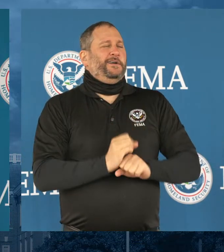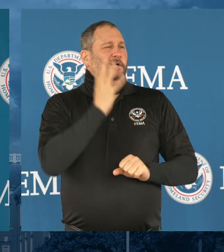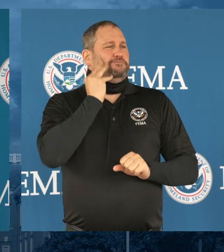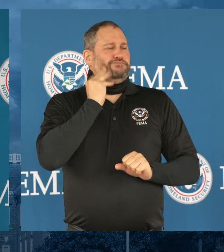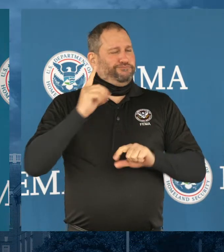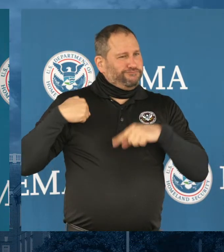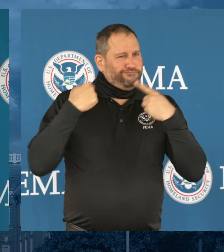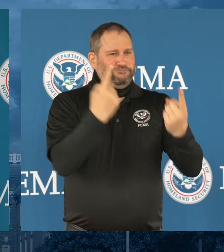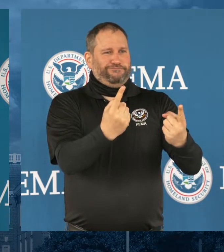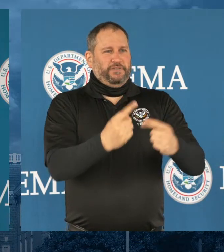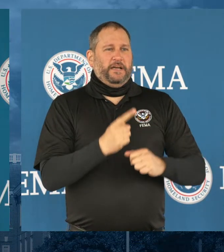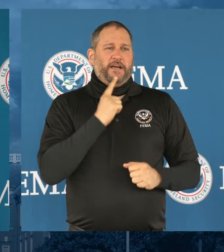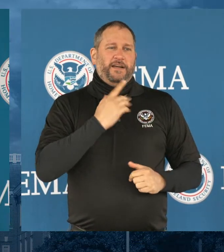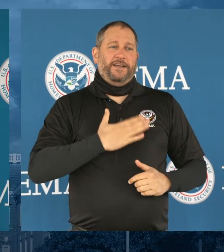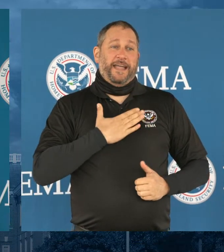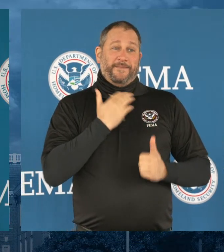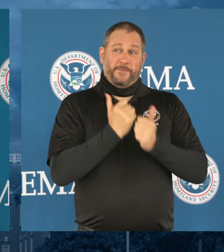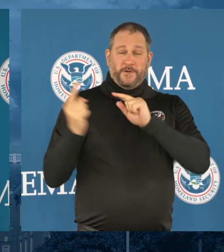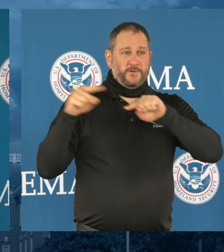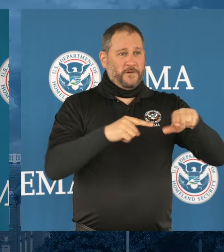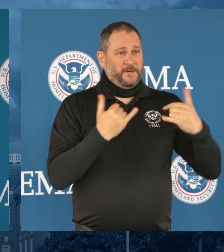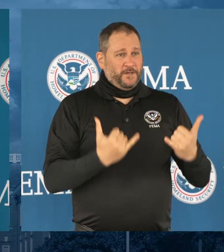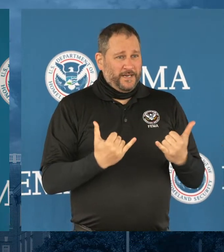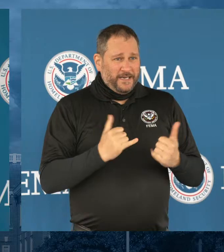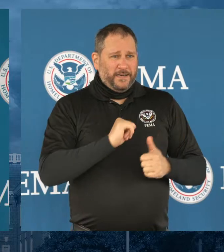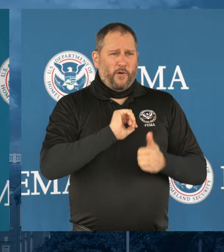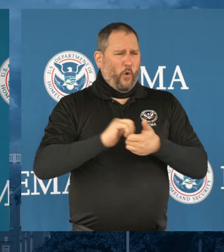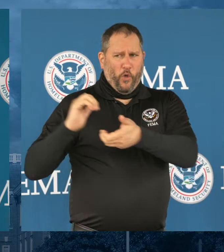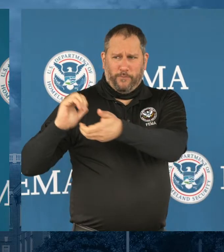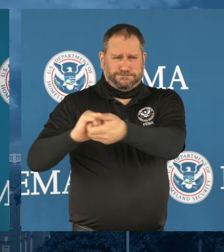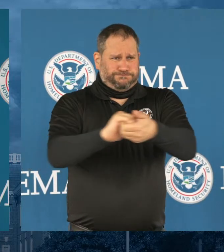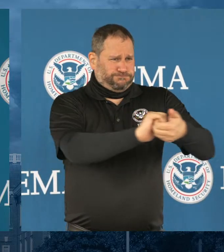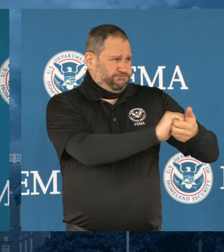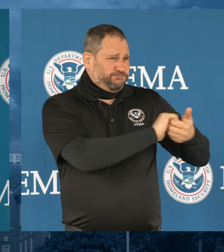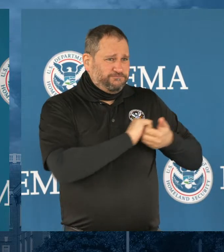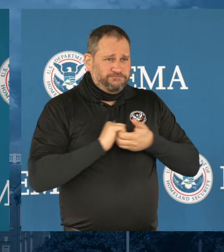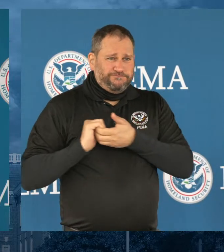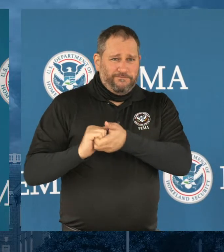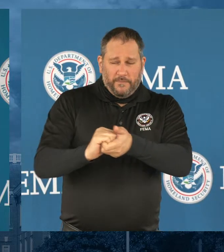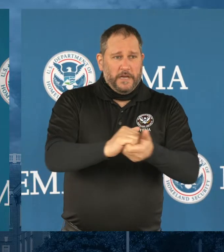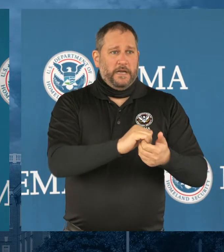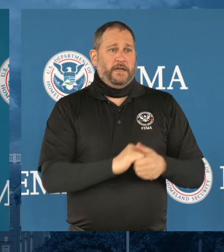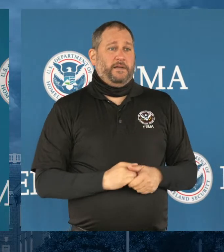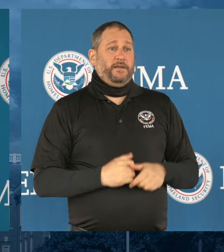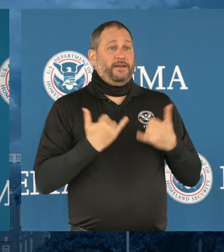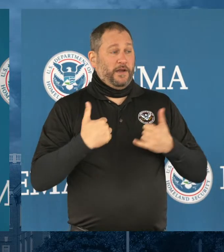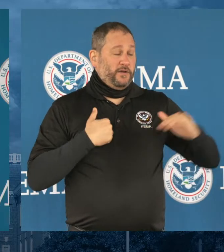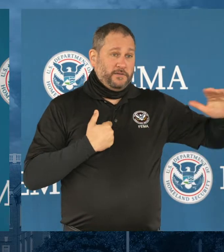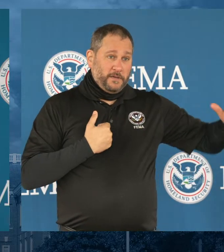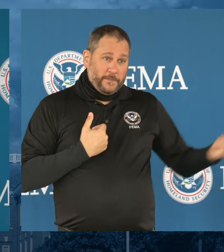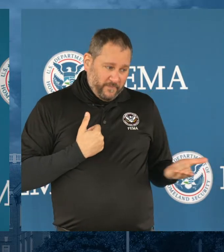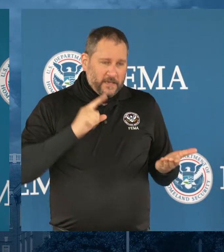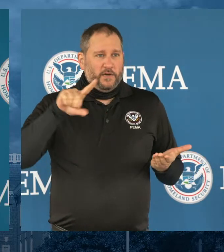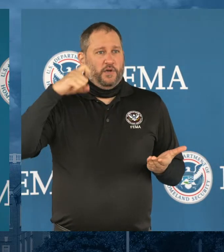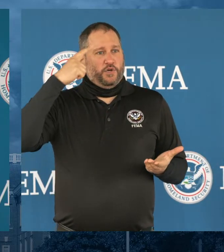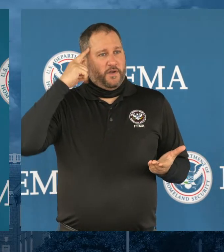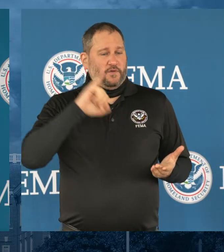for everybody being here, very grateful for all the partnerships we have. And at this point, I'd like to introduce Governor John